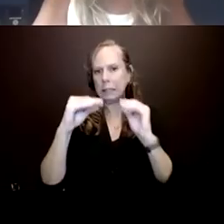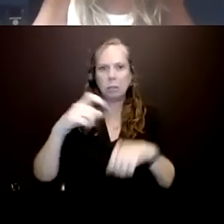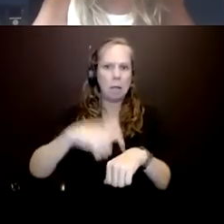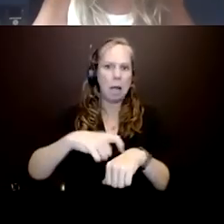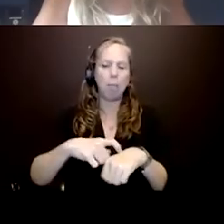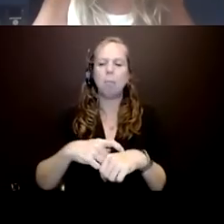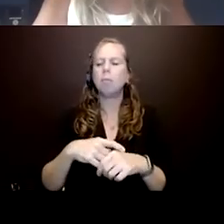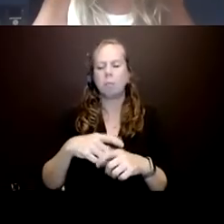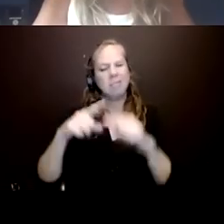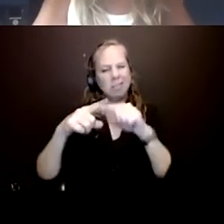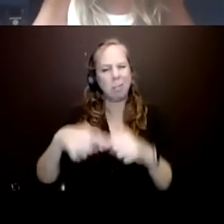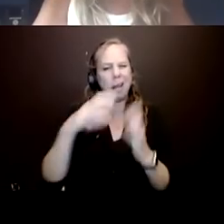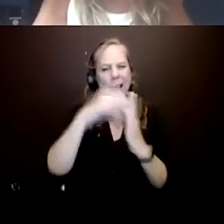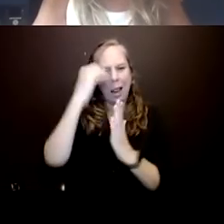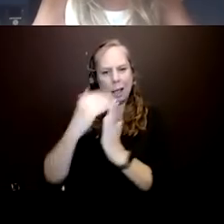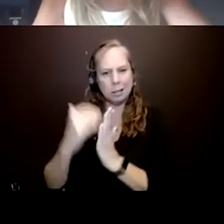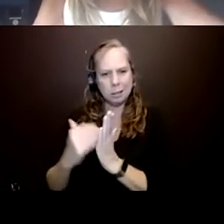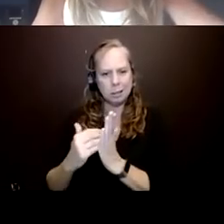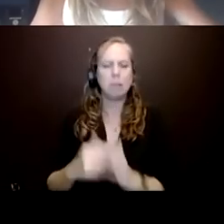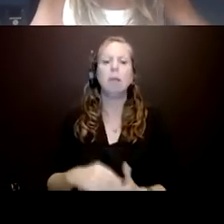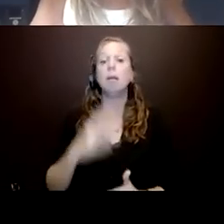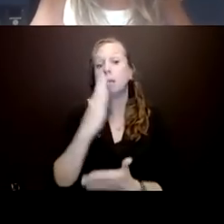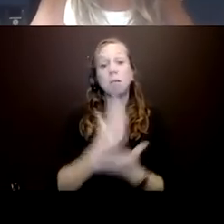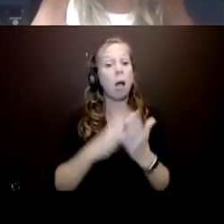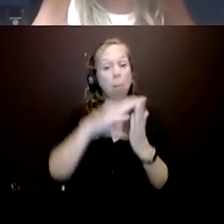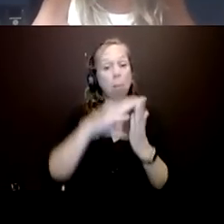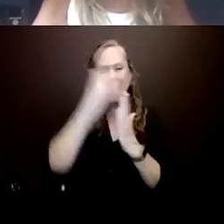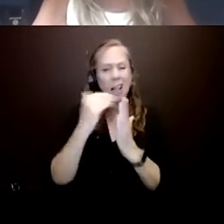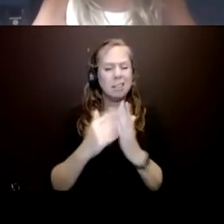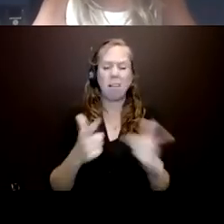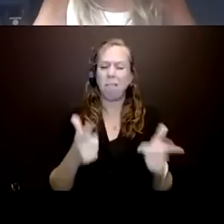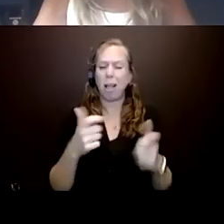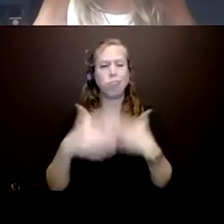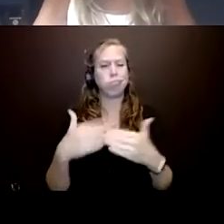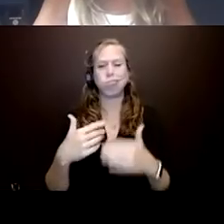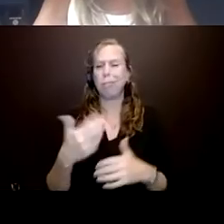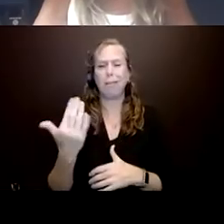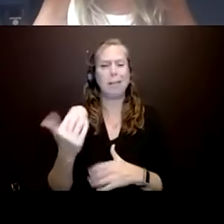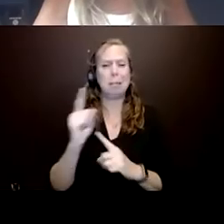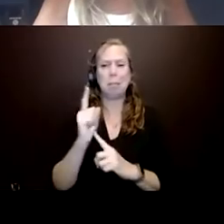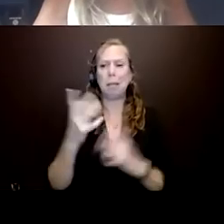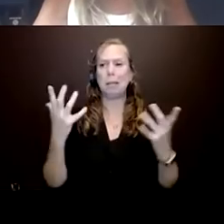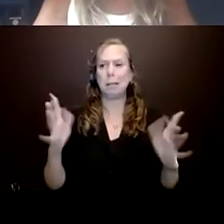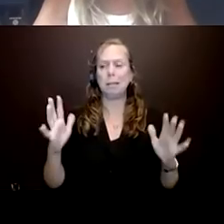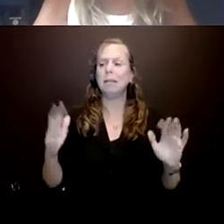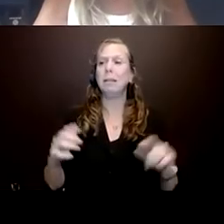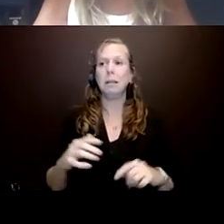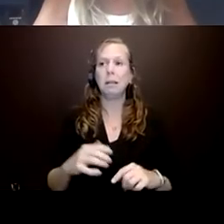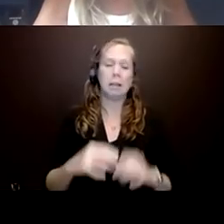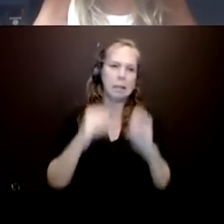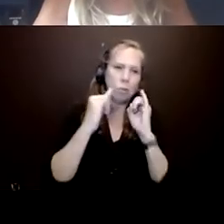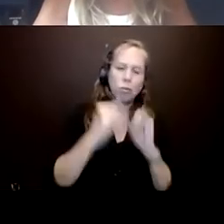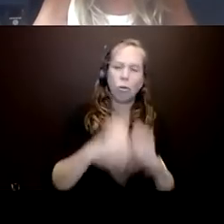the lesson. So for some lessons, that's a very quick 15-minute instructional opportunity, a little bit of